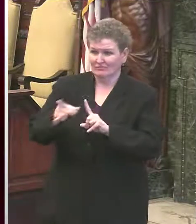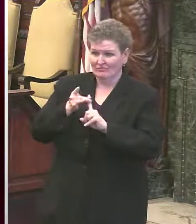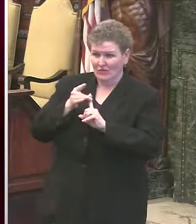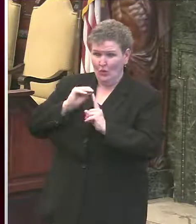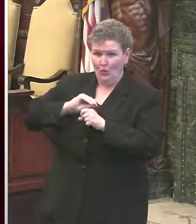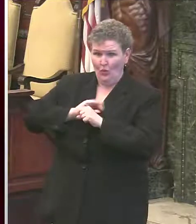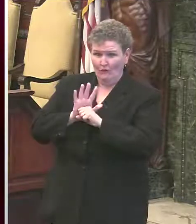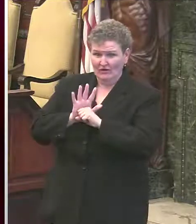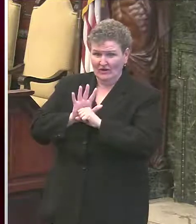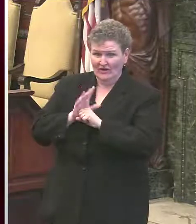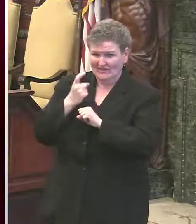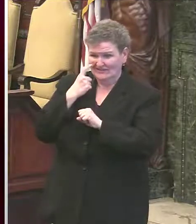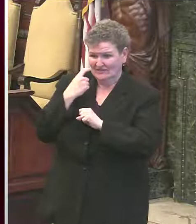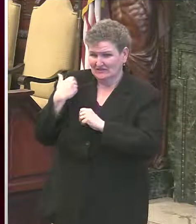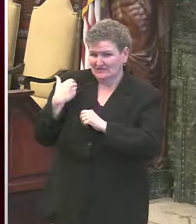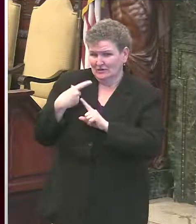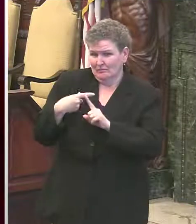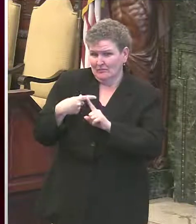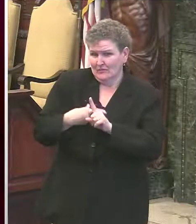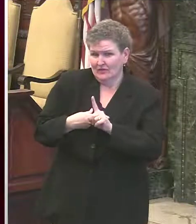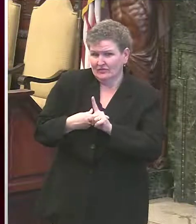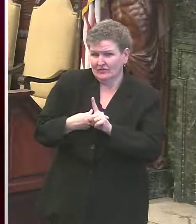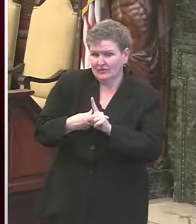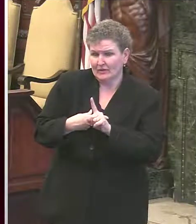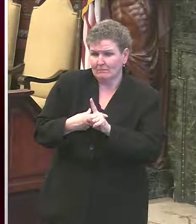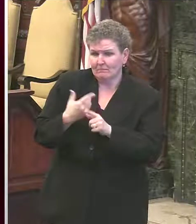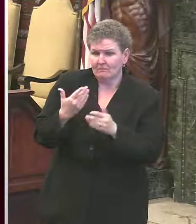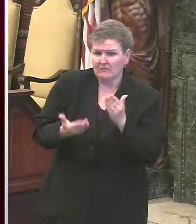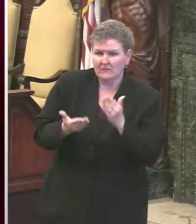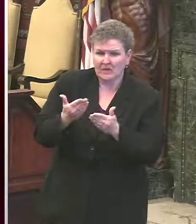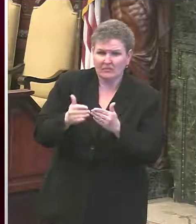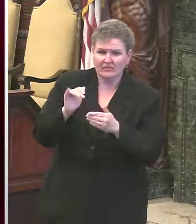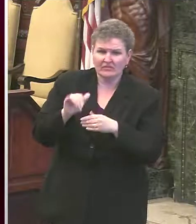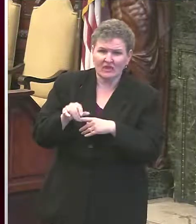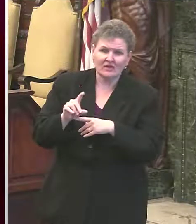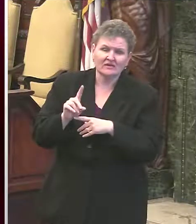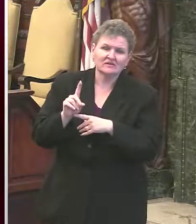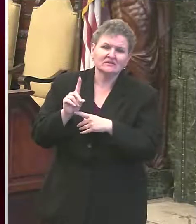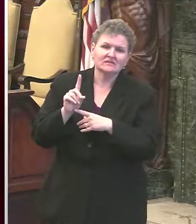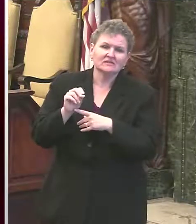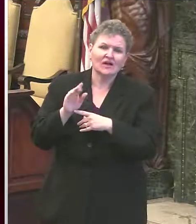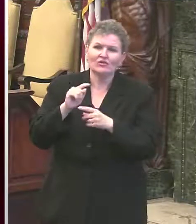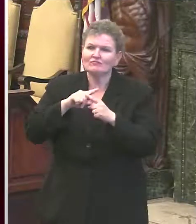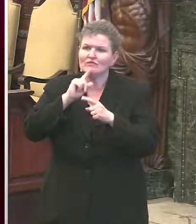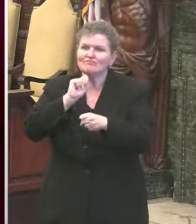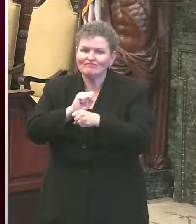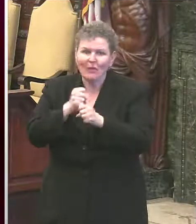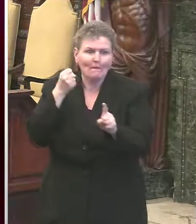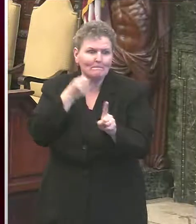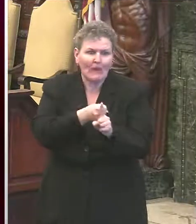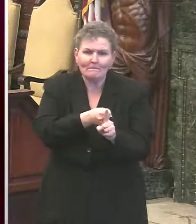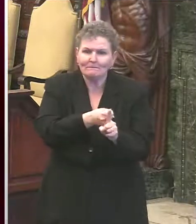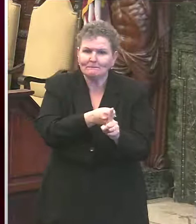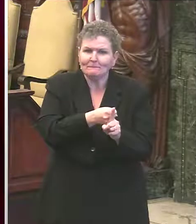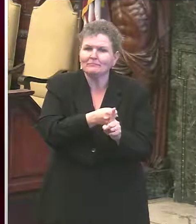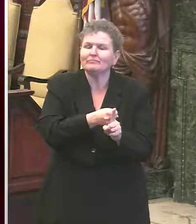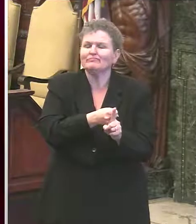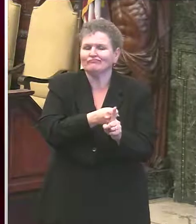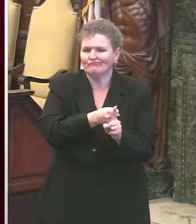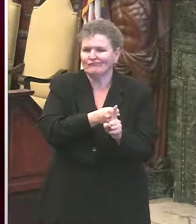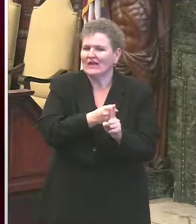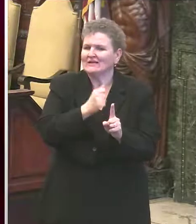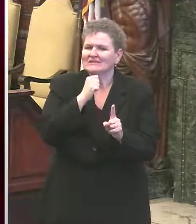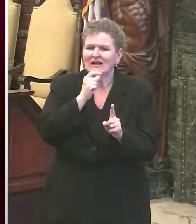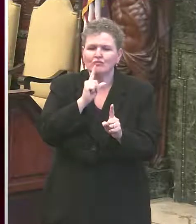recent months got a lower dose of virus when they got infected, and so that it's less of an overwhelming infection when they got it. Unclear, but